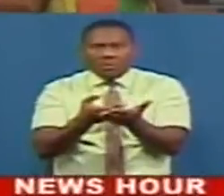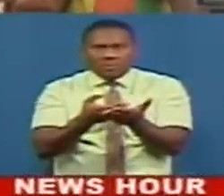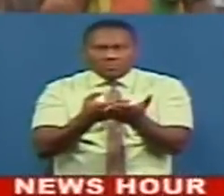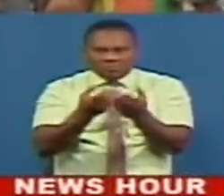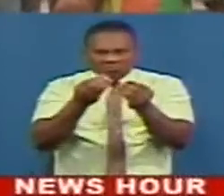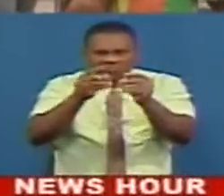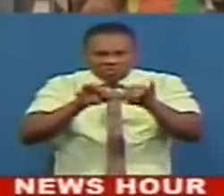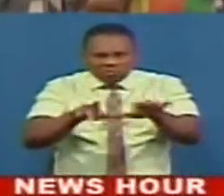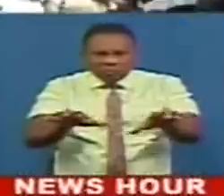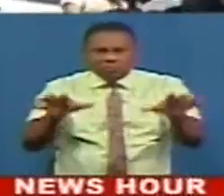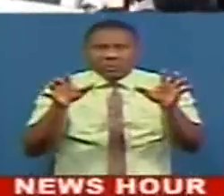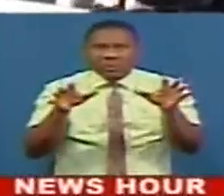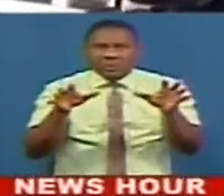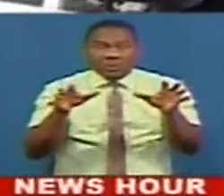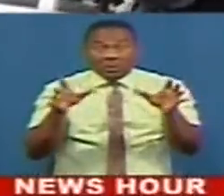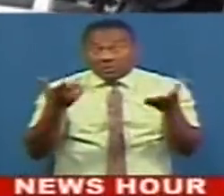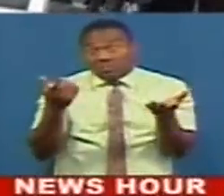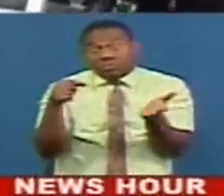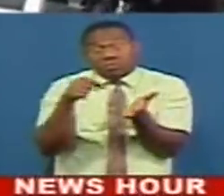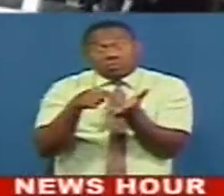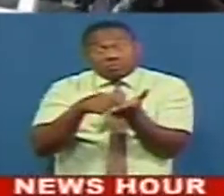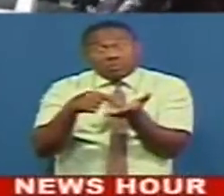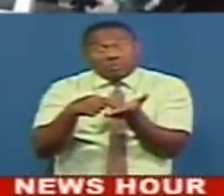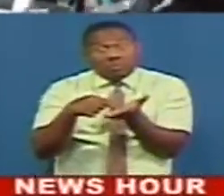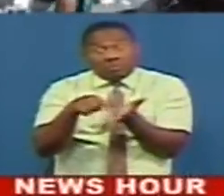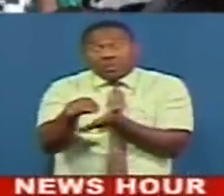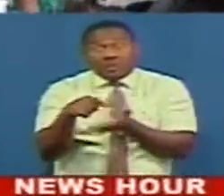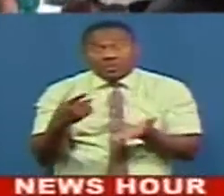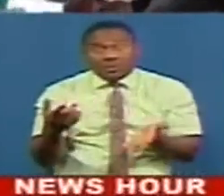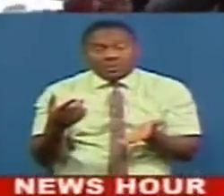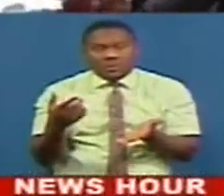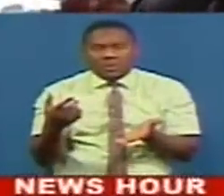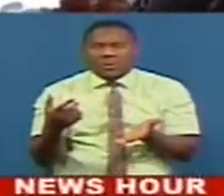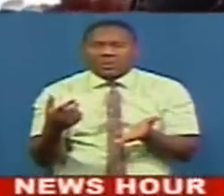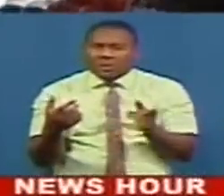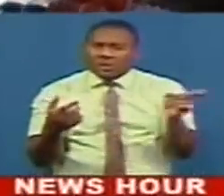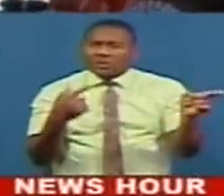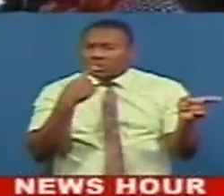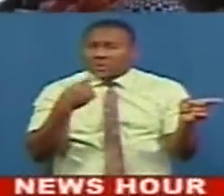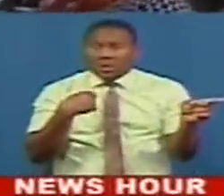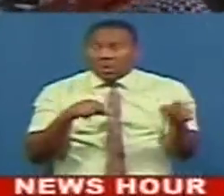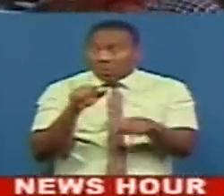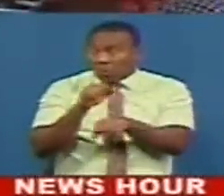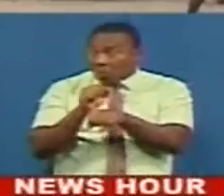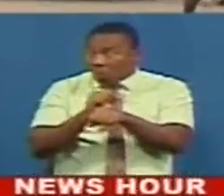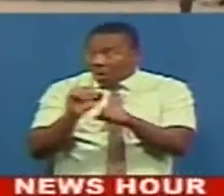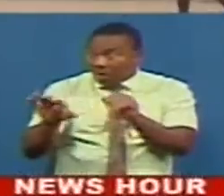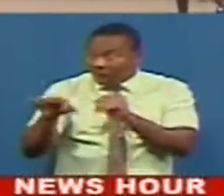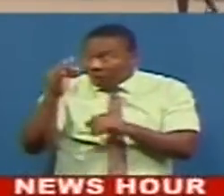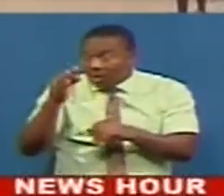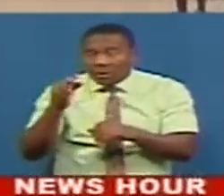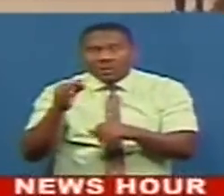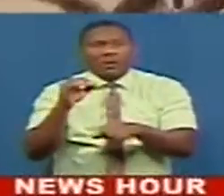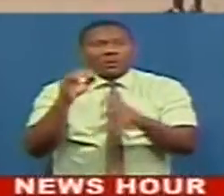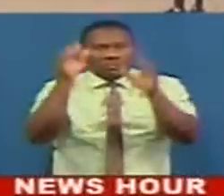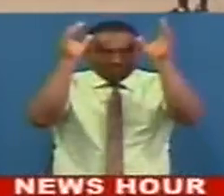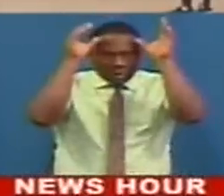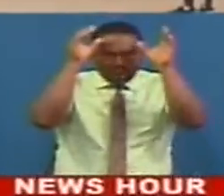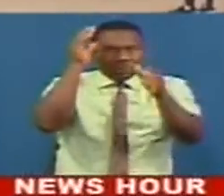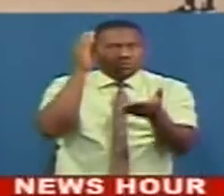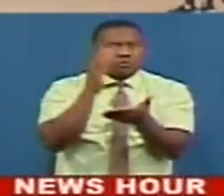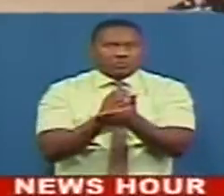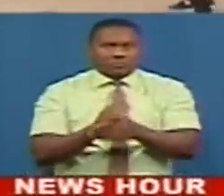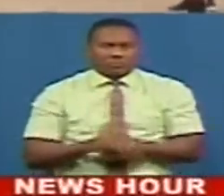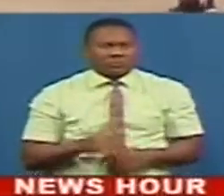the person may ask you to account for it. Fadila says she will quit the kayo business as soon as she gets a better job. I wish I was